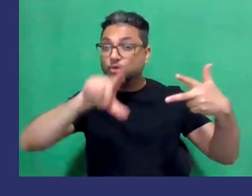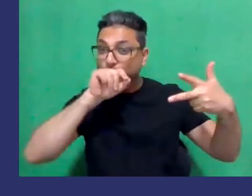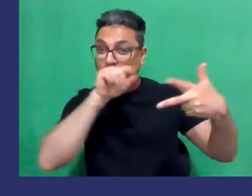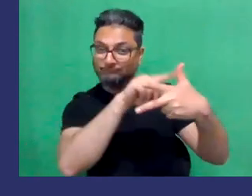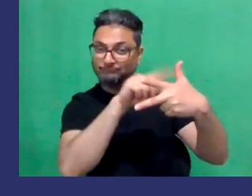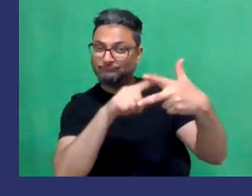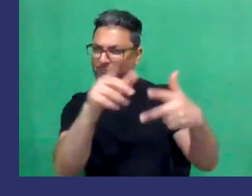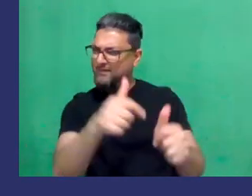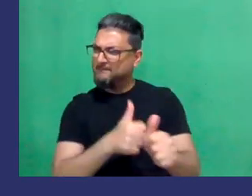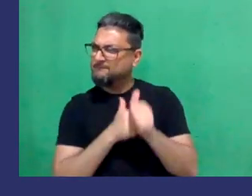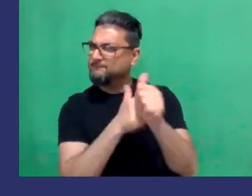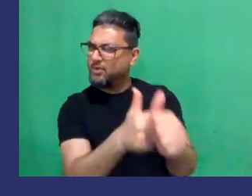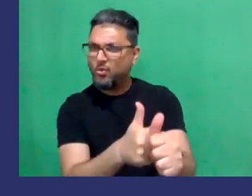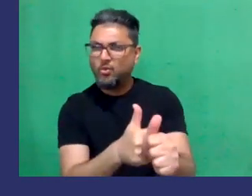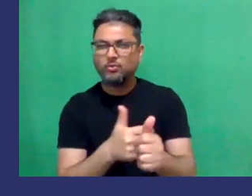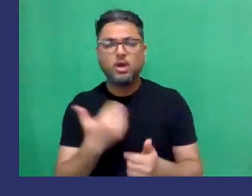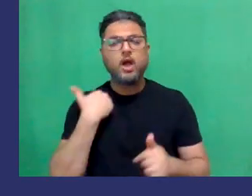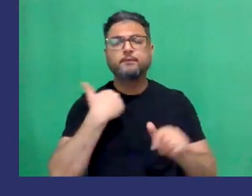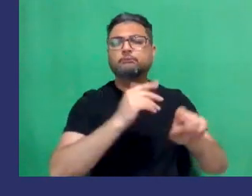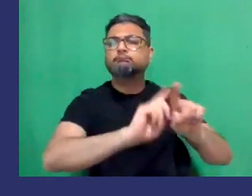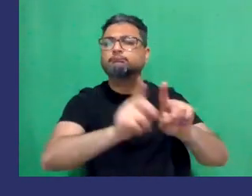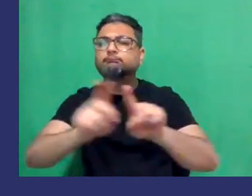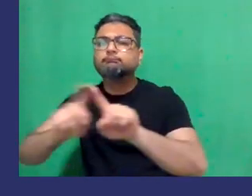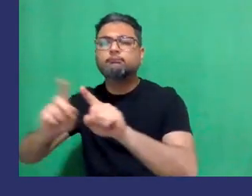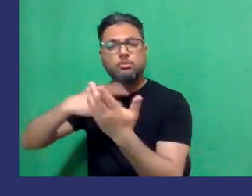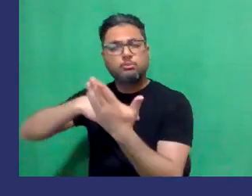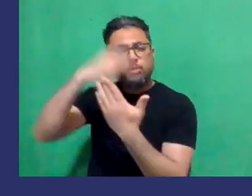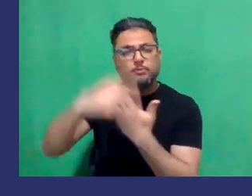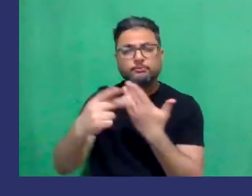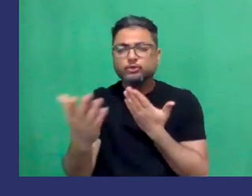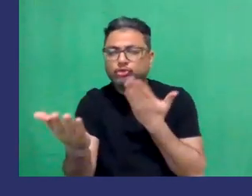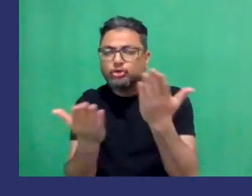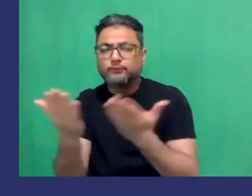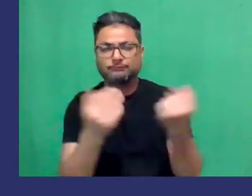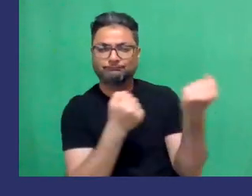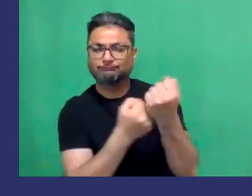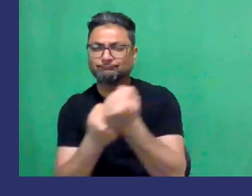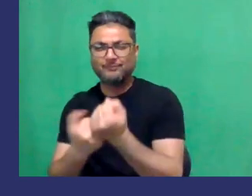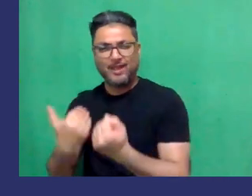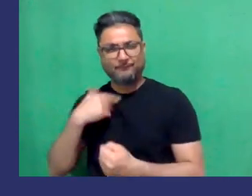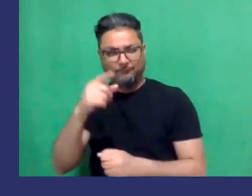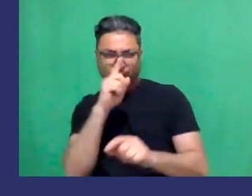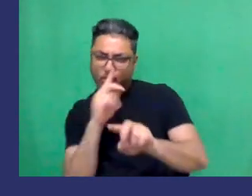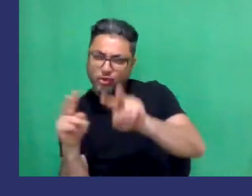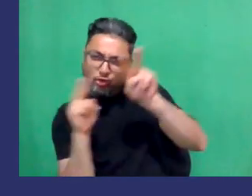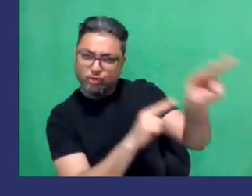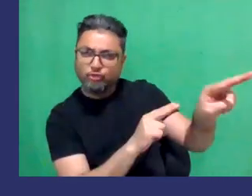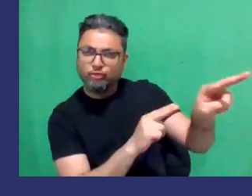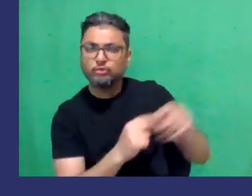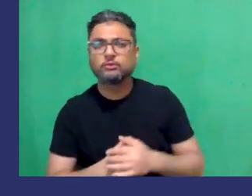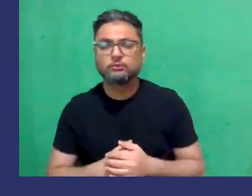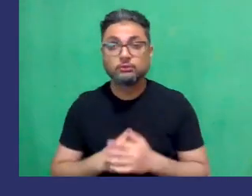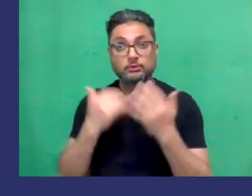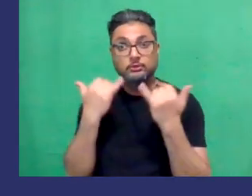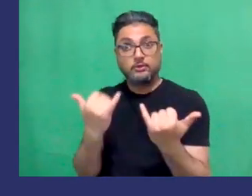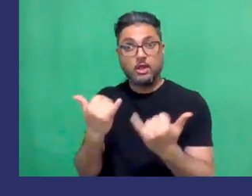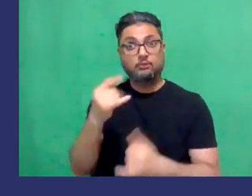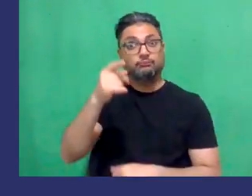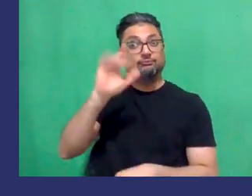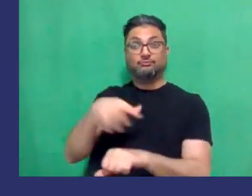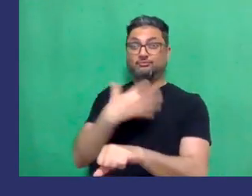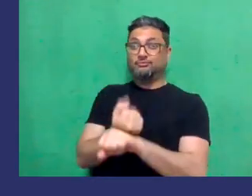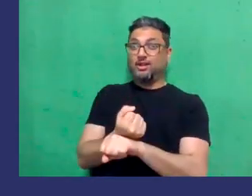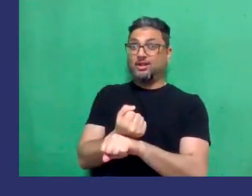contests, services, supports, and opportunities. With COVID making lockdowns part of our day-to-day lives, you are here at a